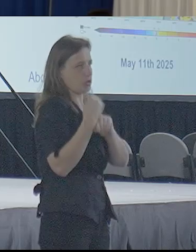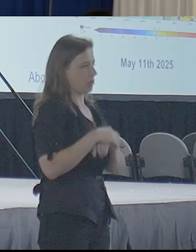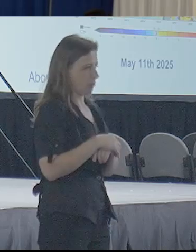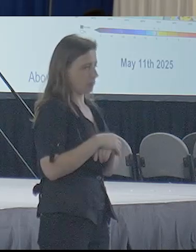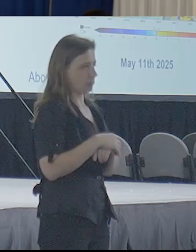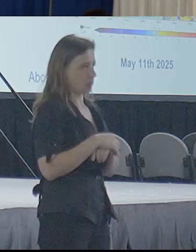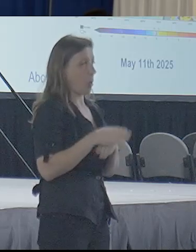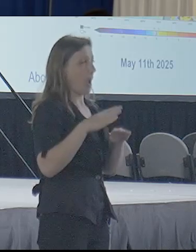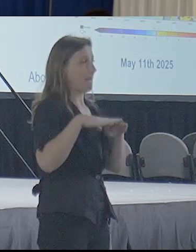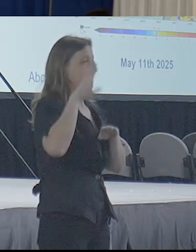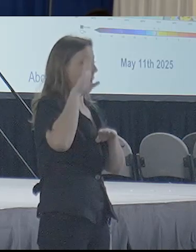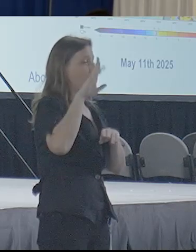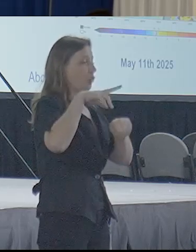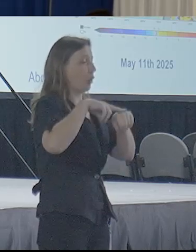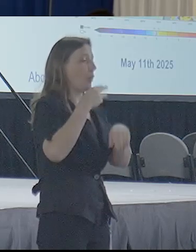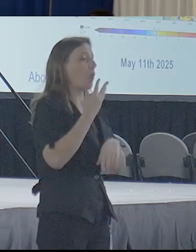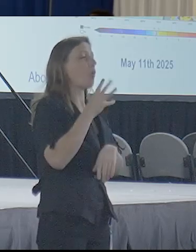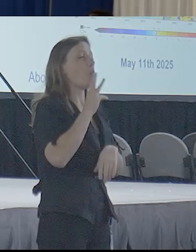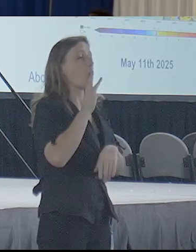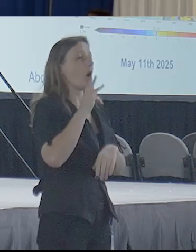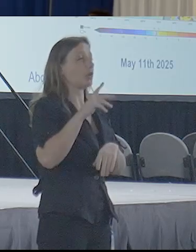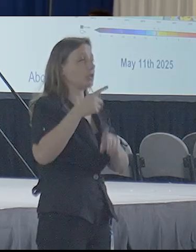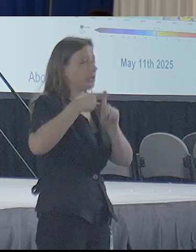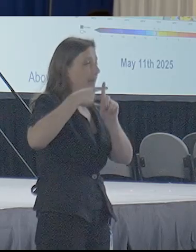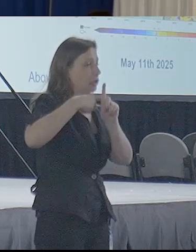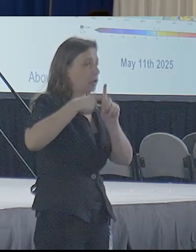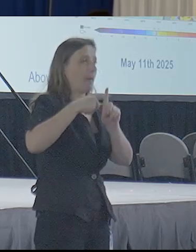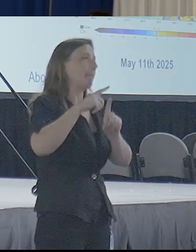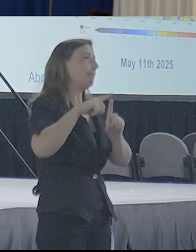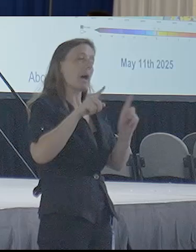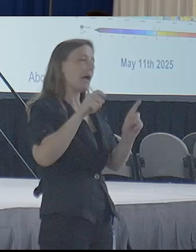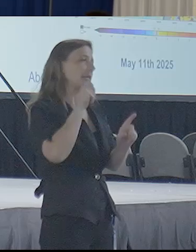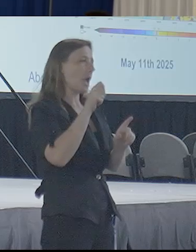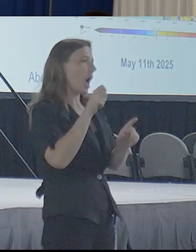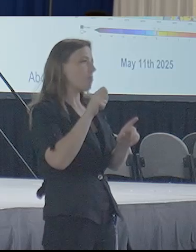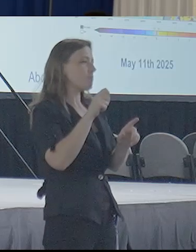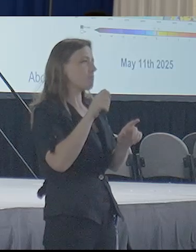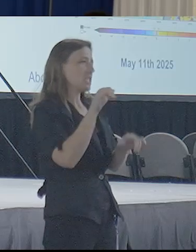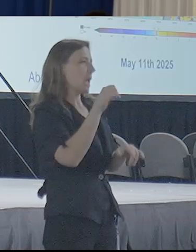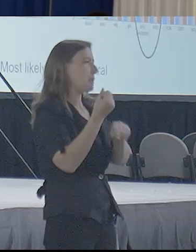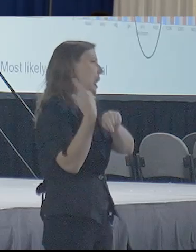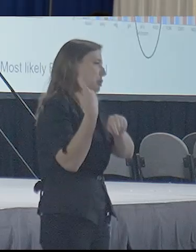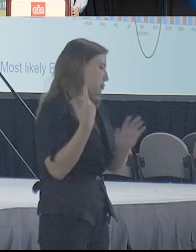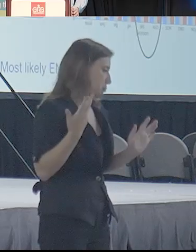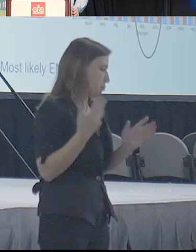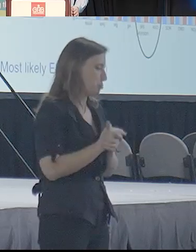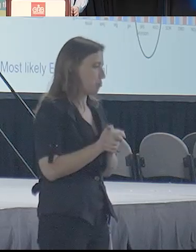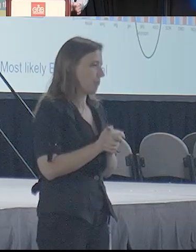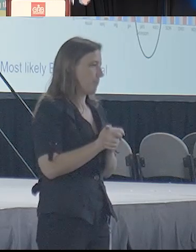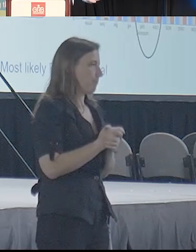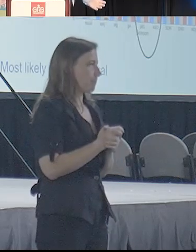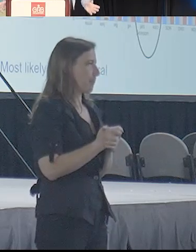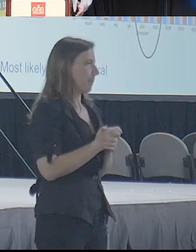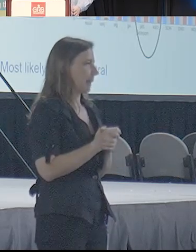above normal water temperatures, but not quite what we had last year is the takeaway from this particular slide. And